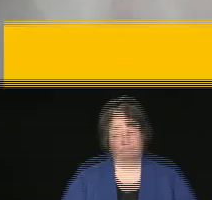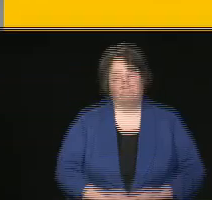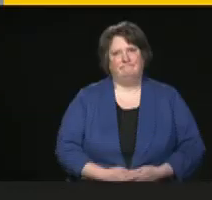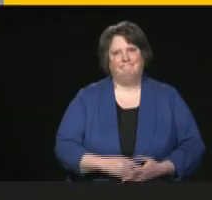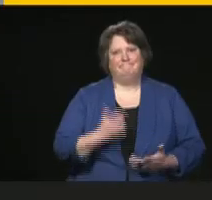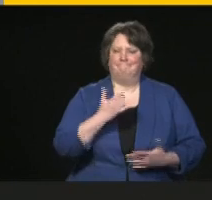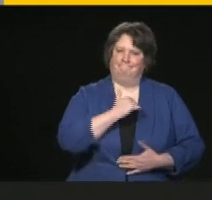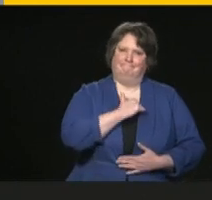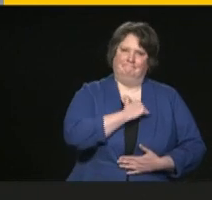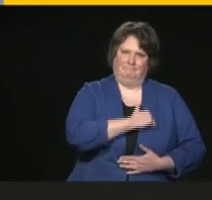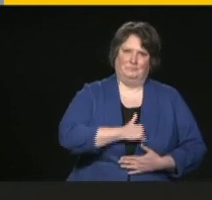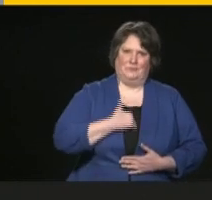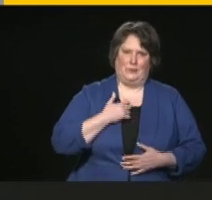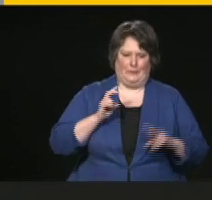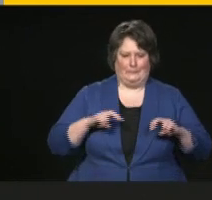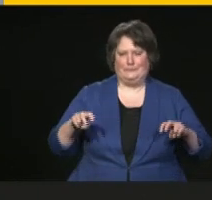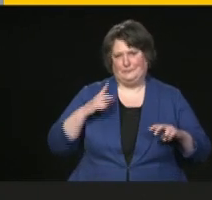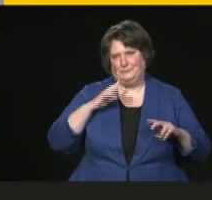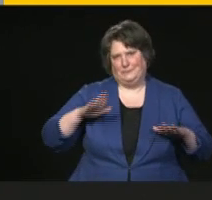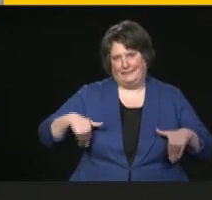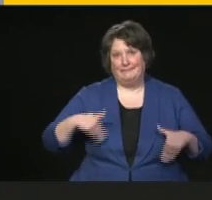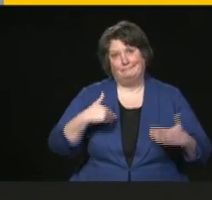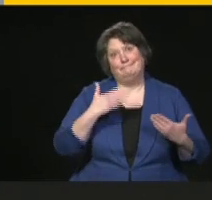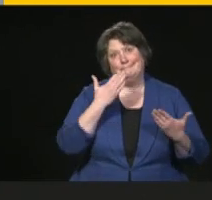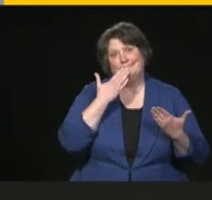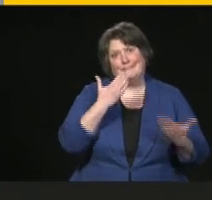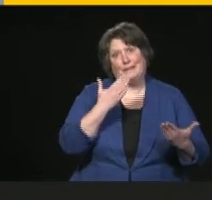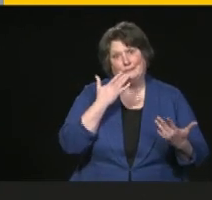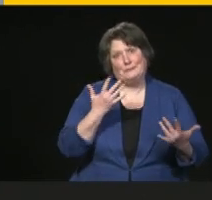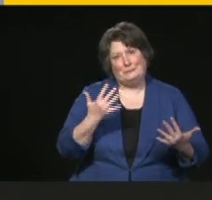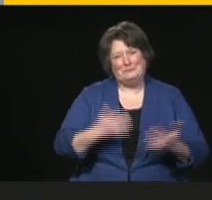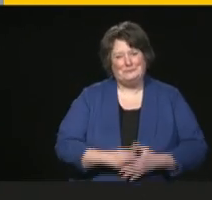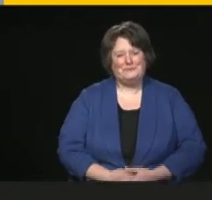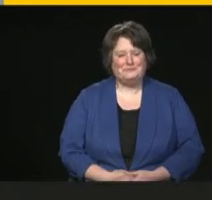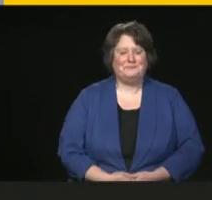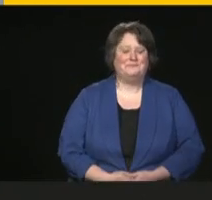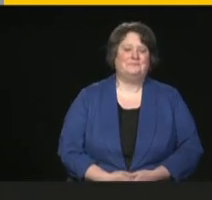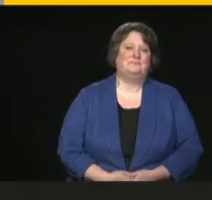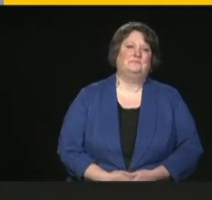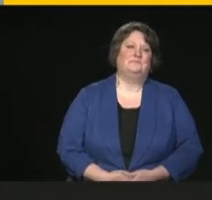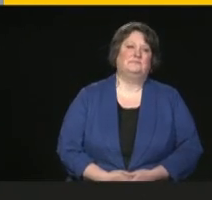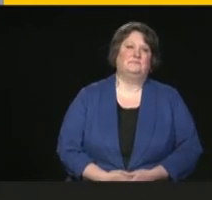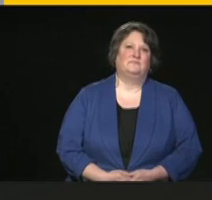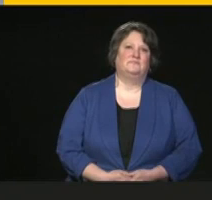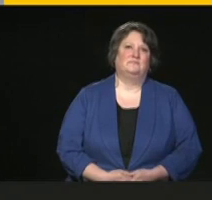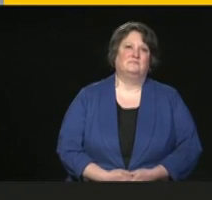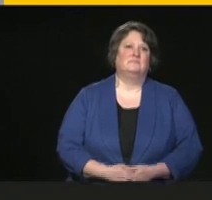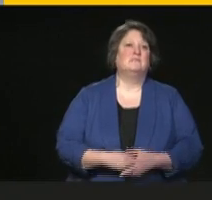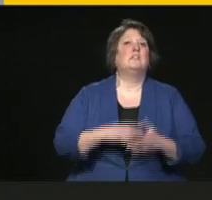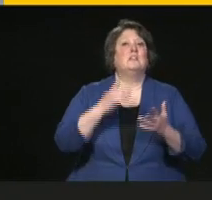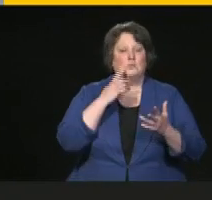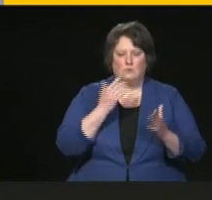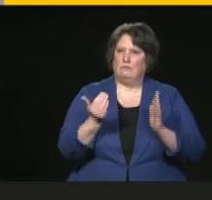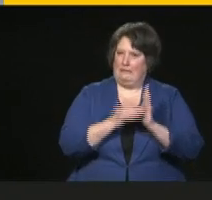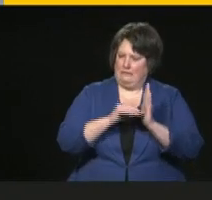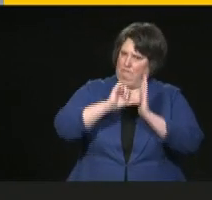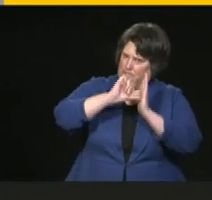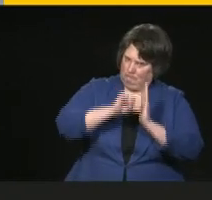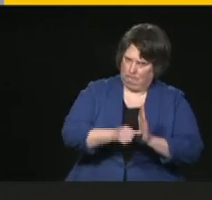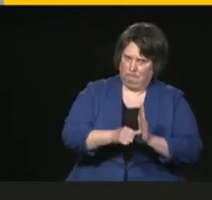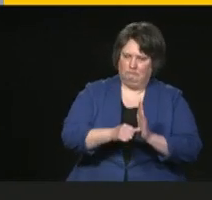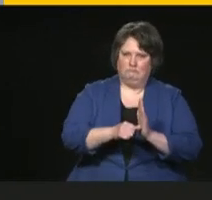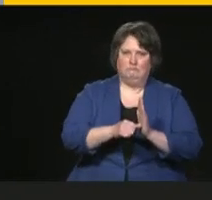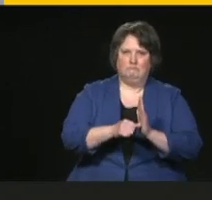thank you for waiting. I'll start with our daily reminder to Canadians. We must practice